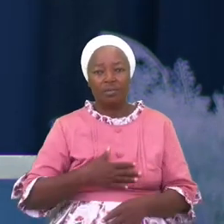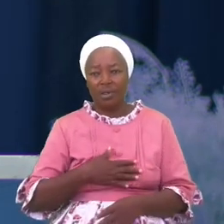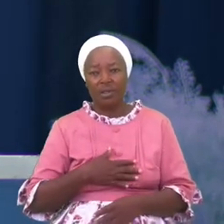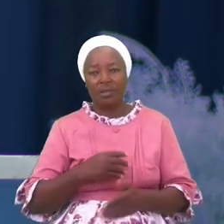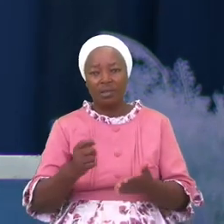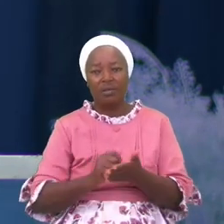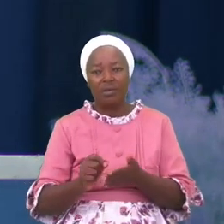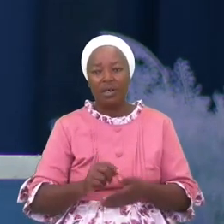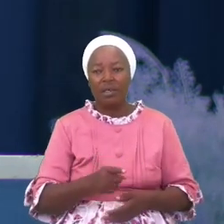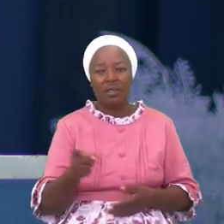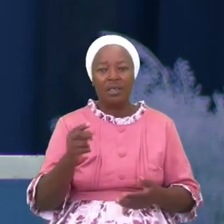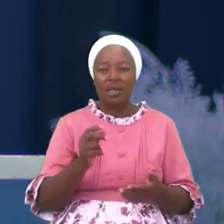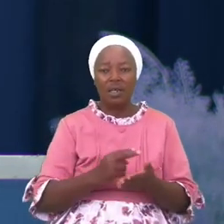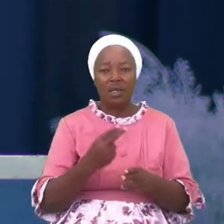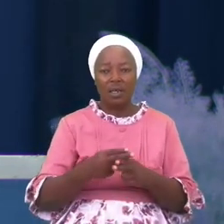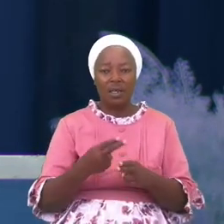correctly.